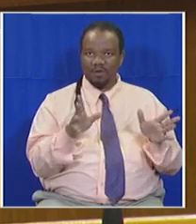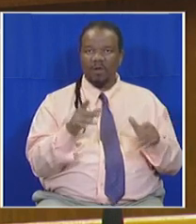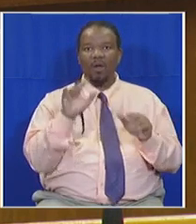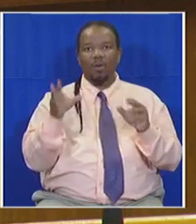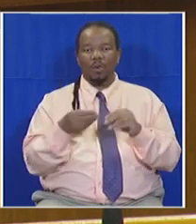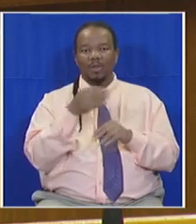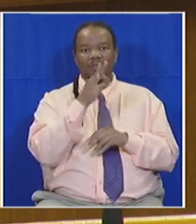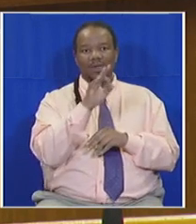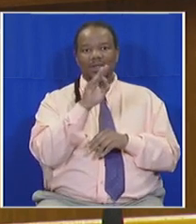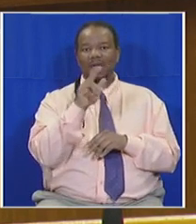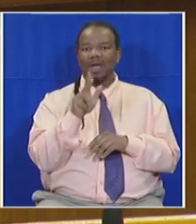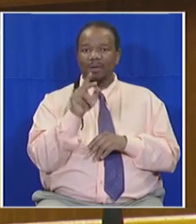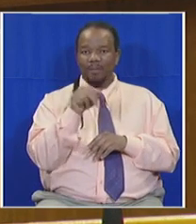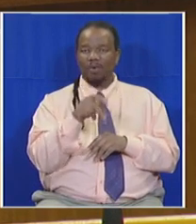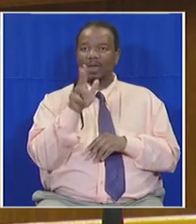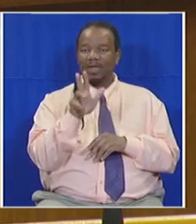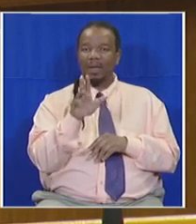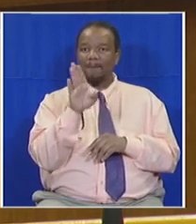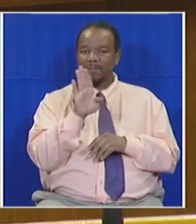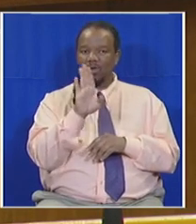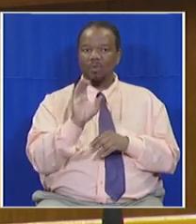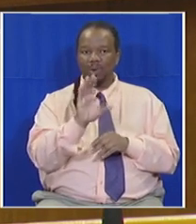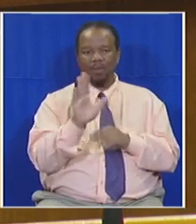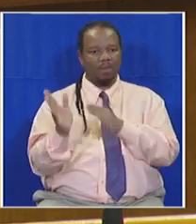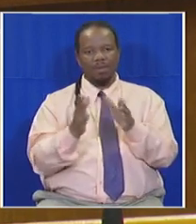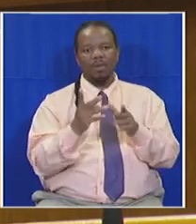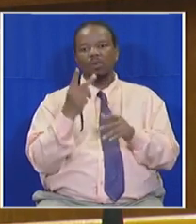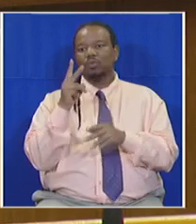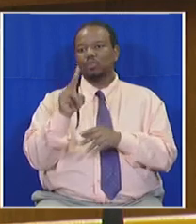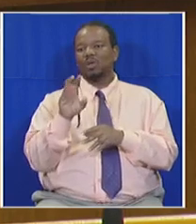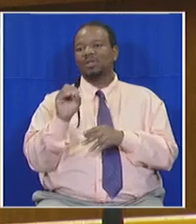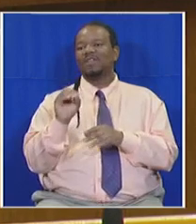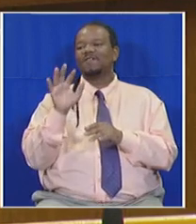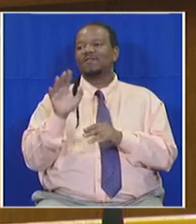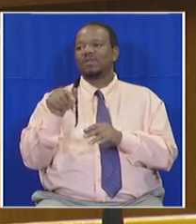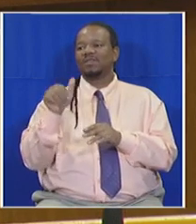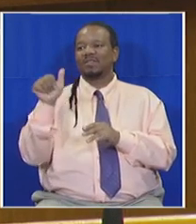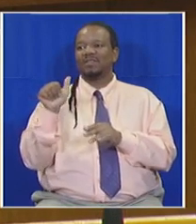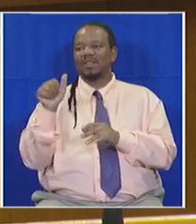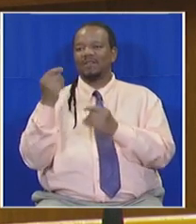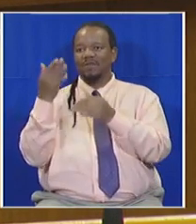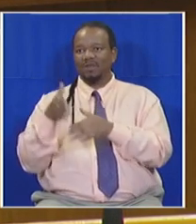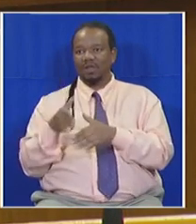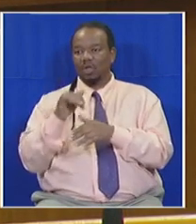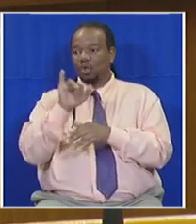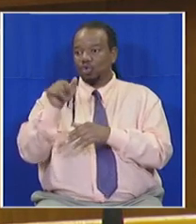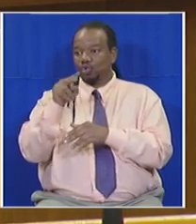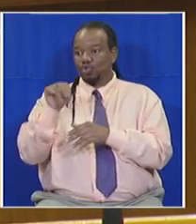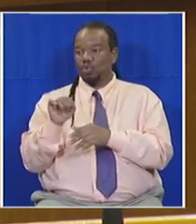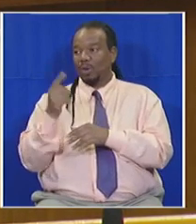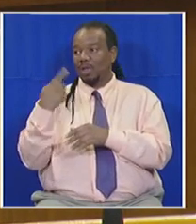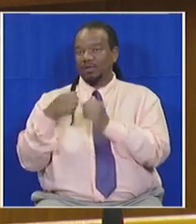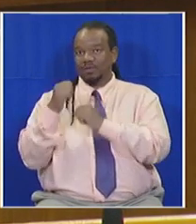3.8 billion. In the 2015-16 financial year, which ended in June 2016,